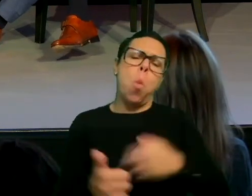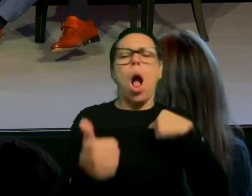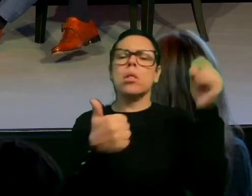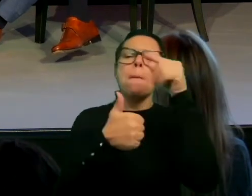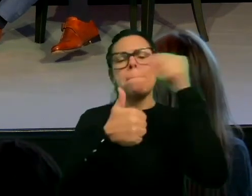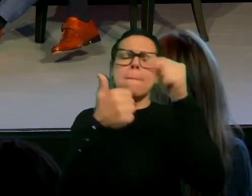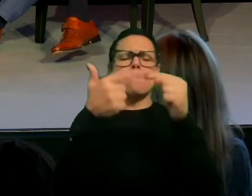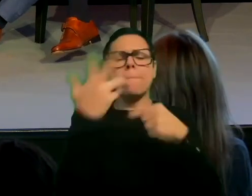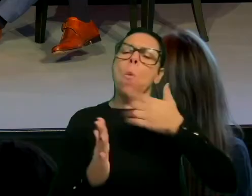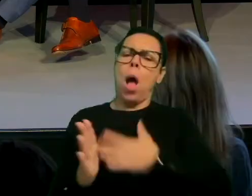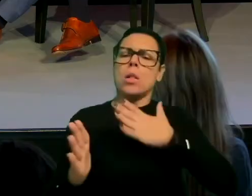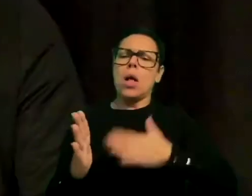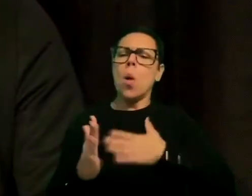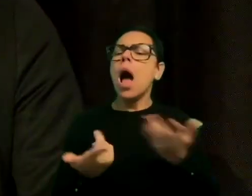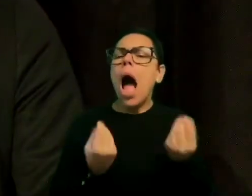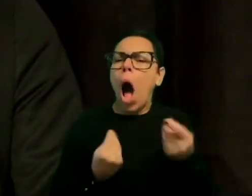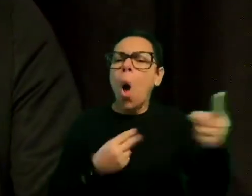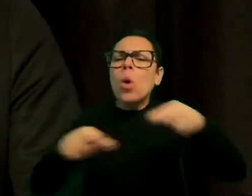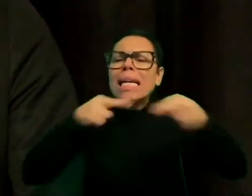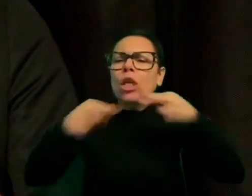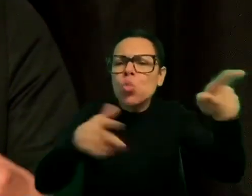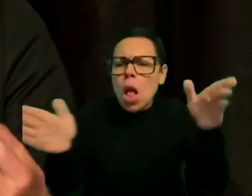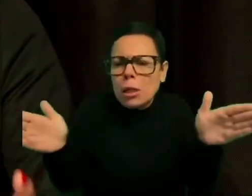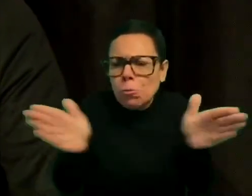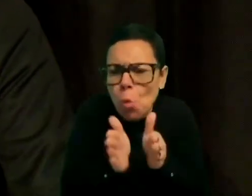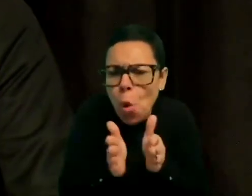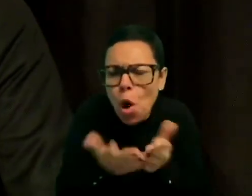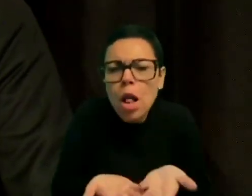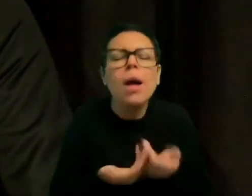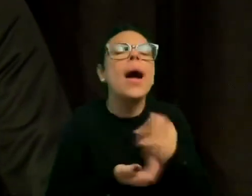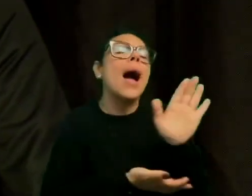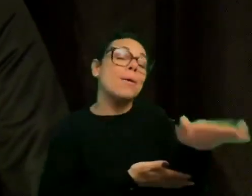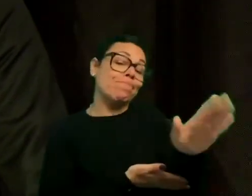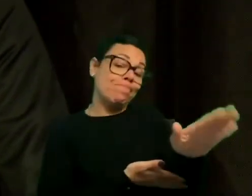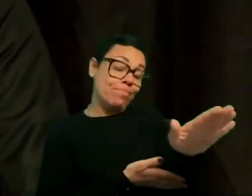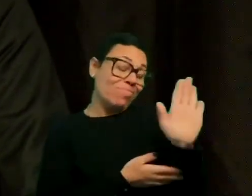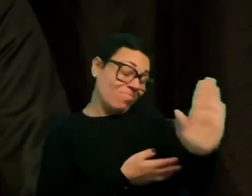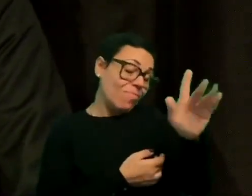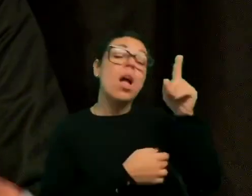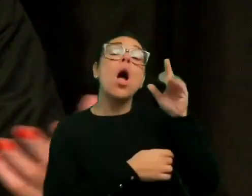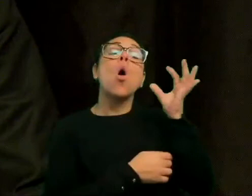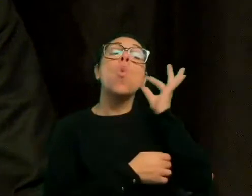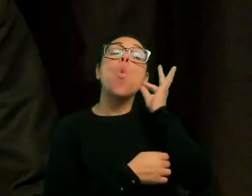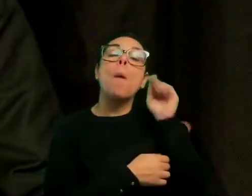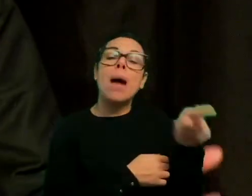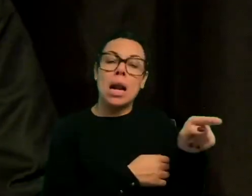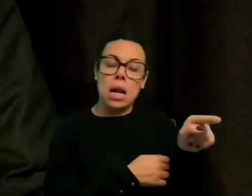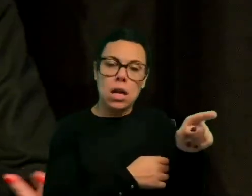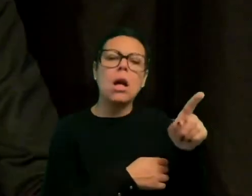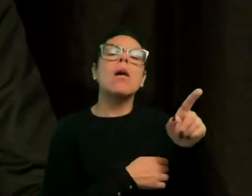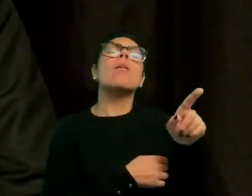easier. Well, but very often women who start companies take sustainability criteria into account. So maybe